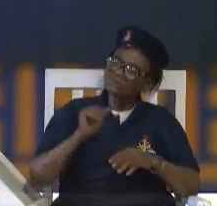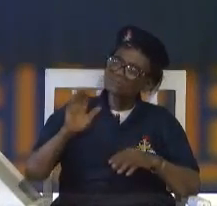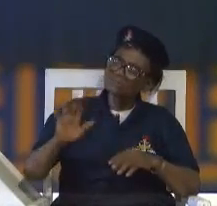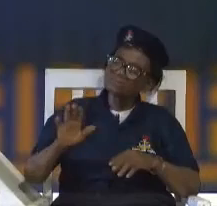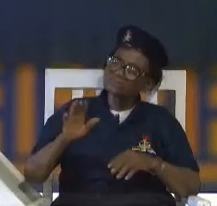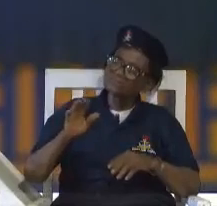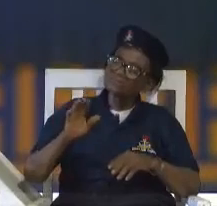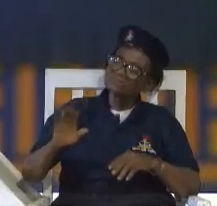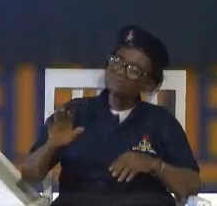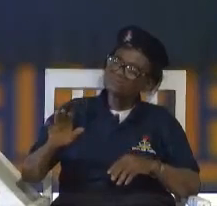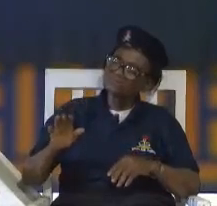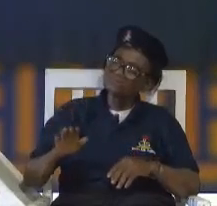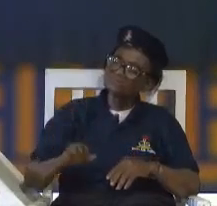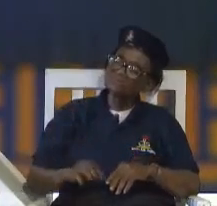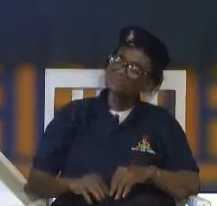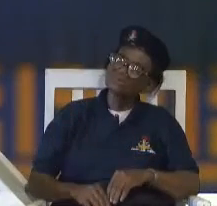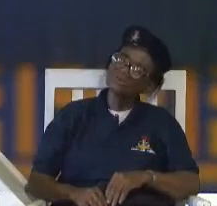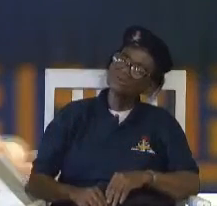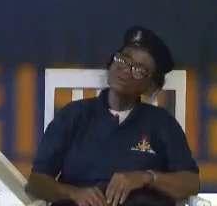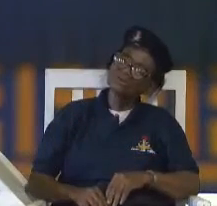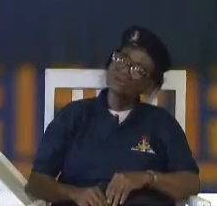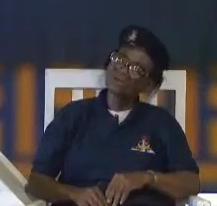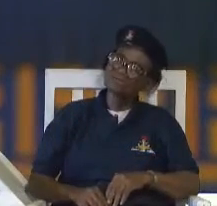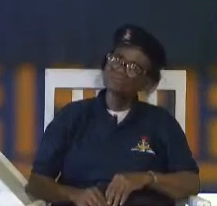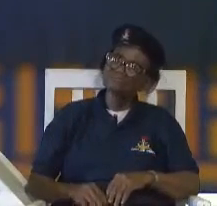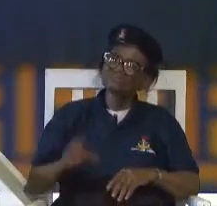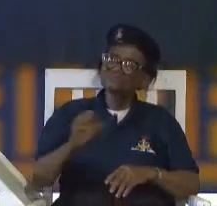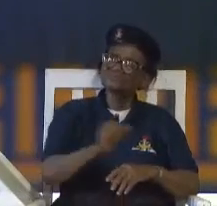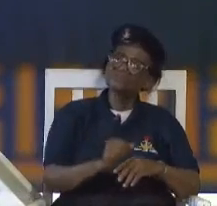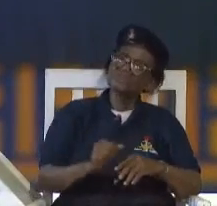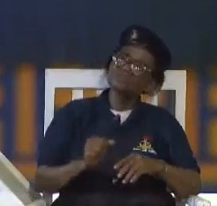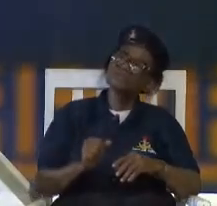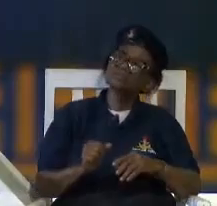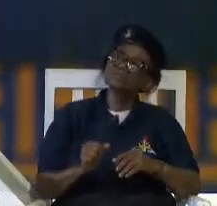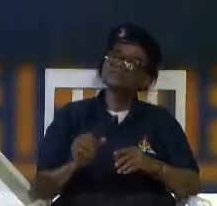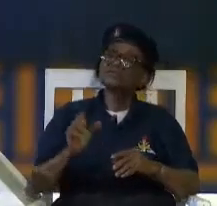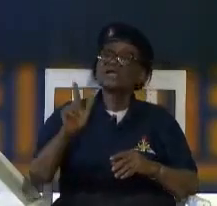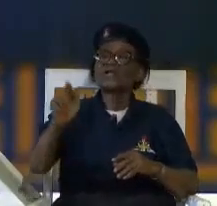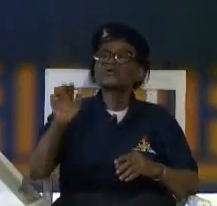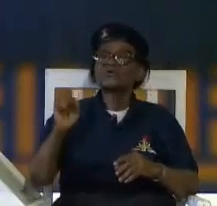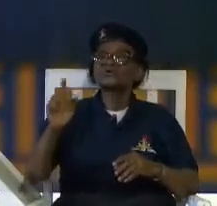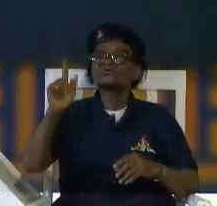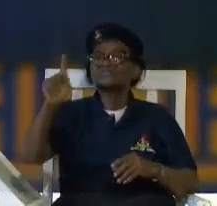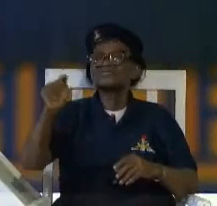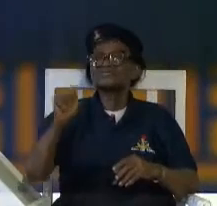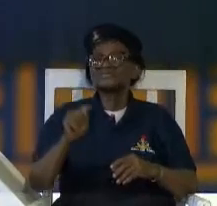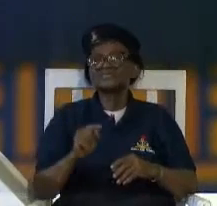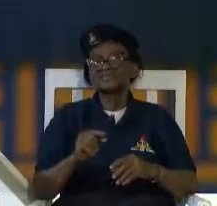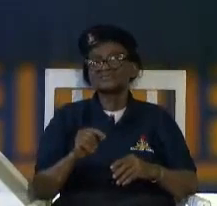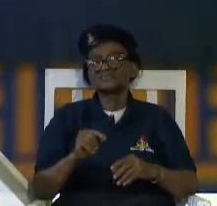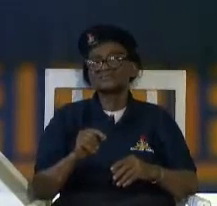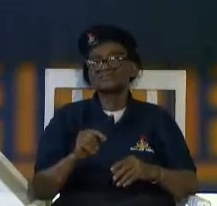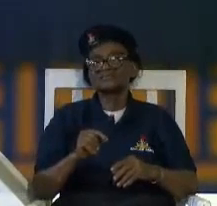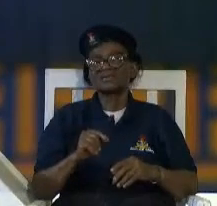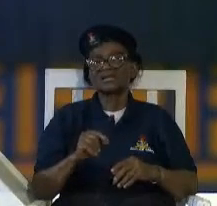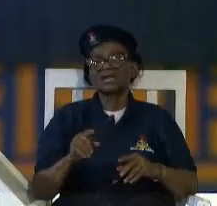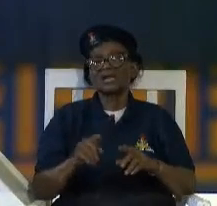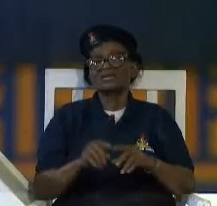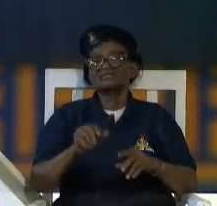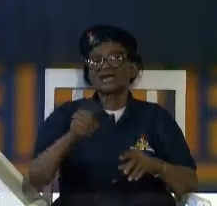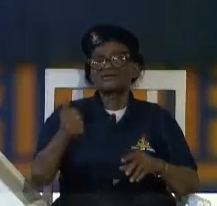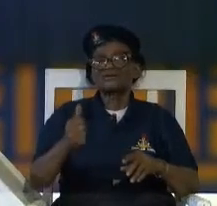Take Lot. As another great